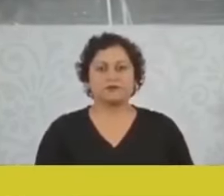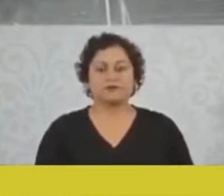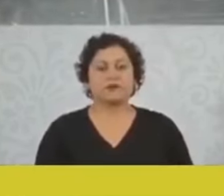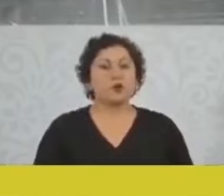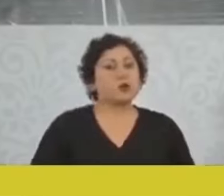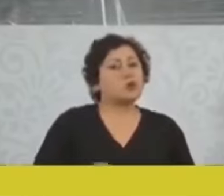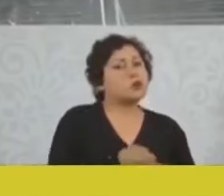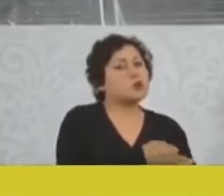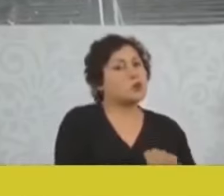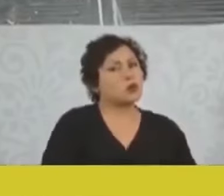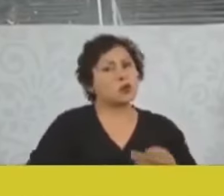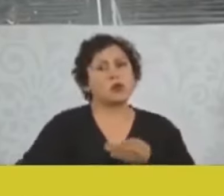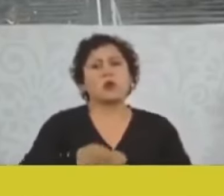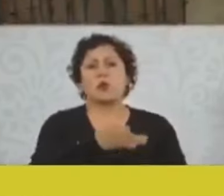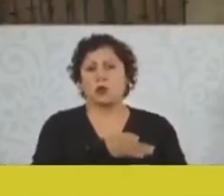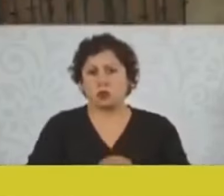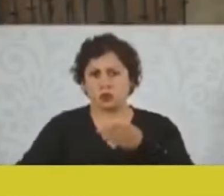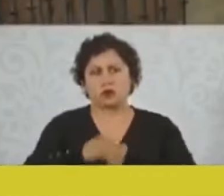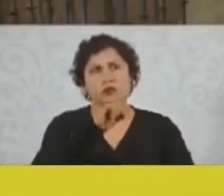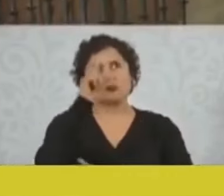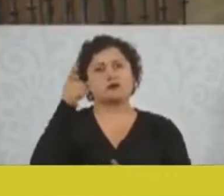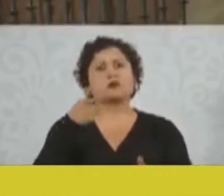we will boost